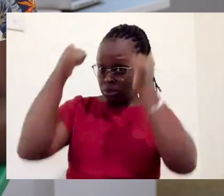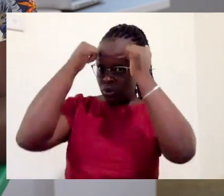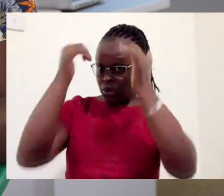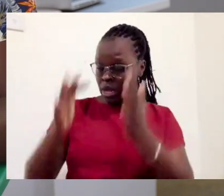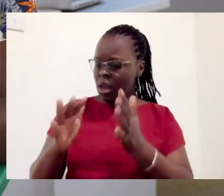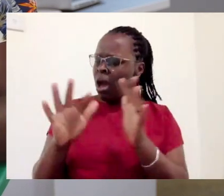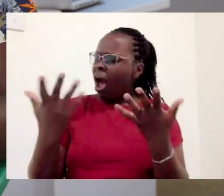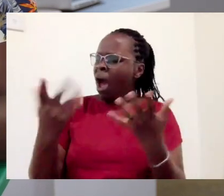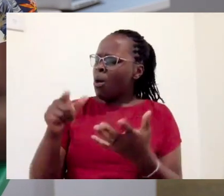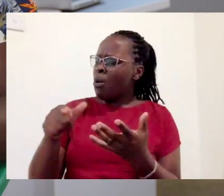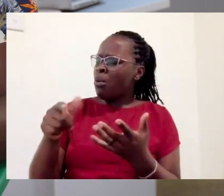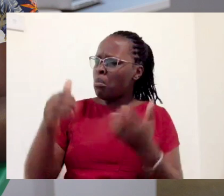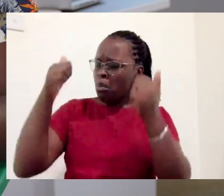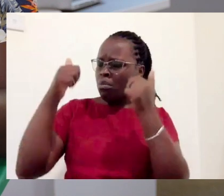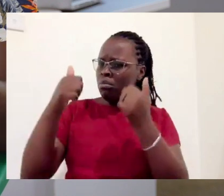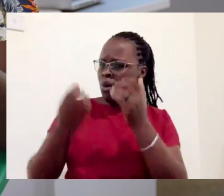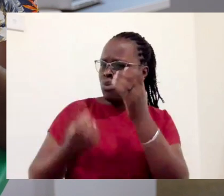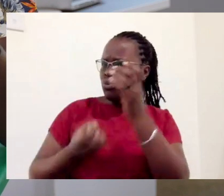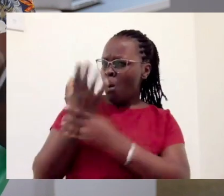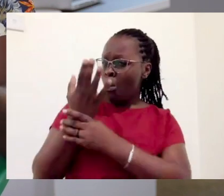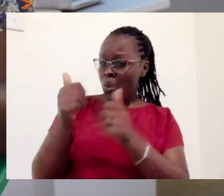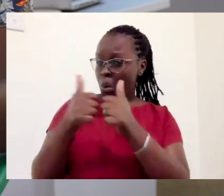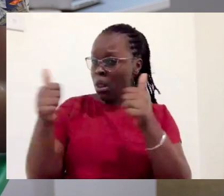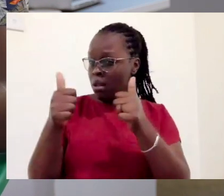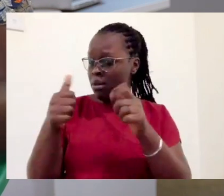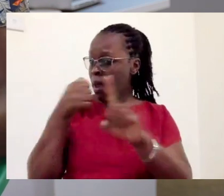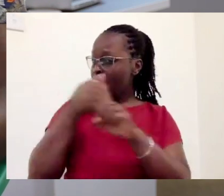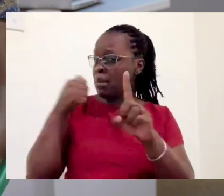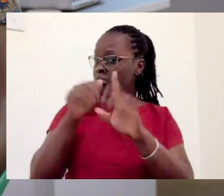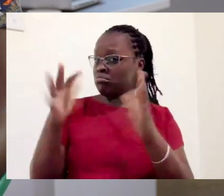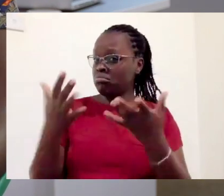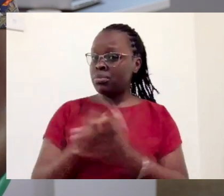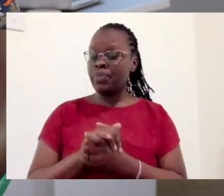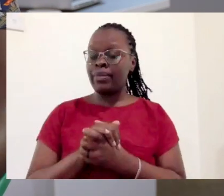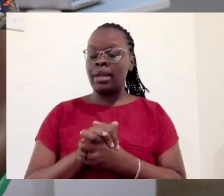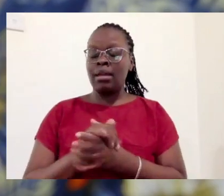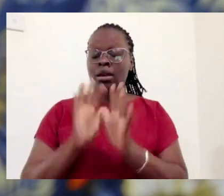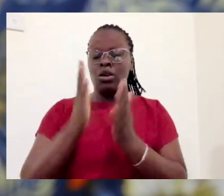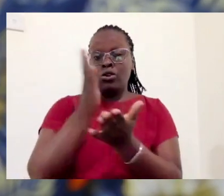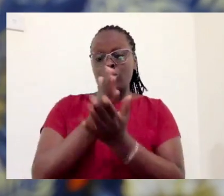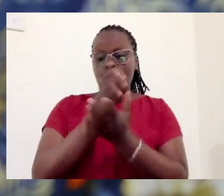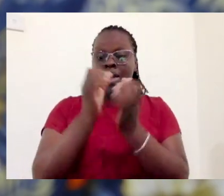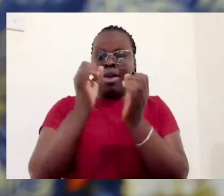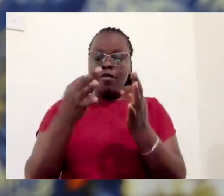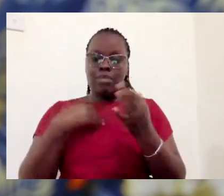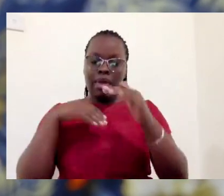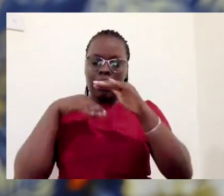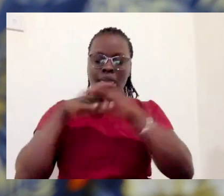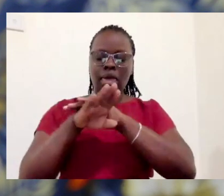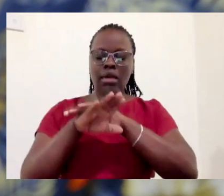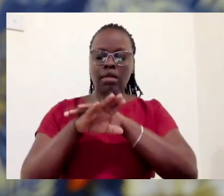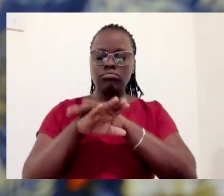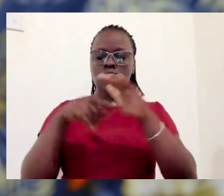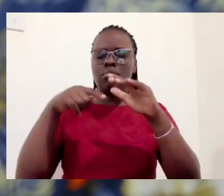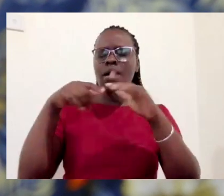have you seen, and how impactful has the program been on them? Being in a class with somebody who's young and somebody who's a